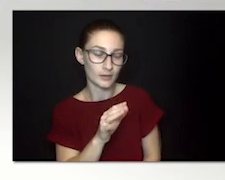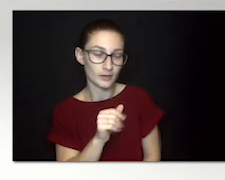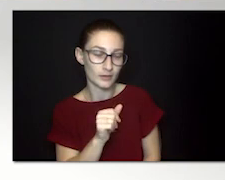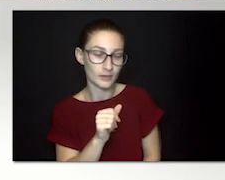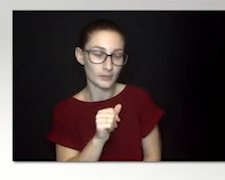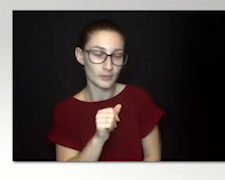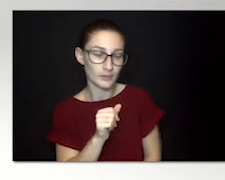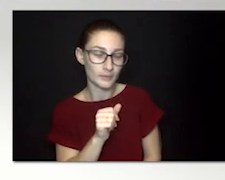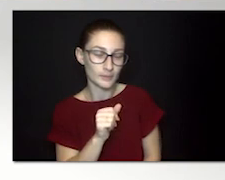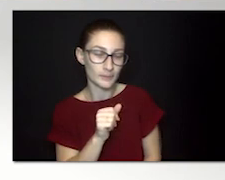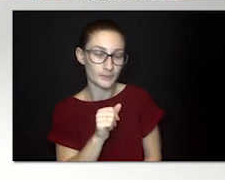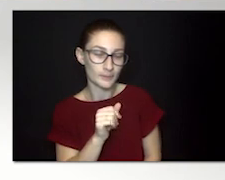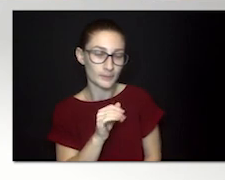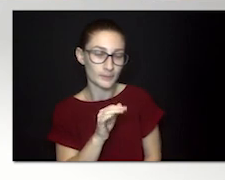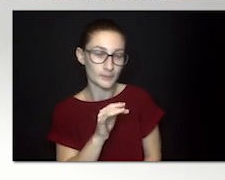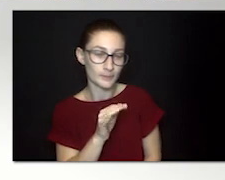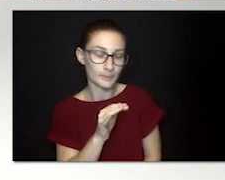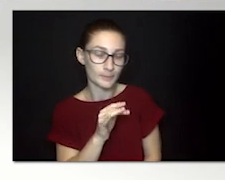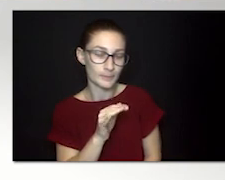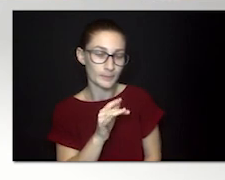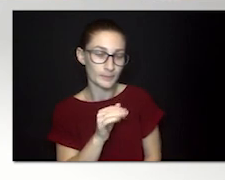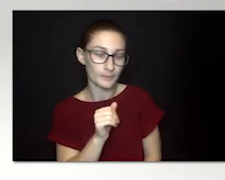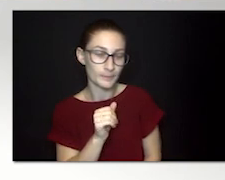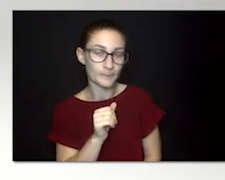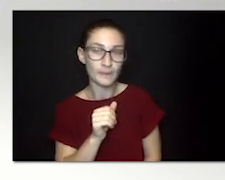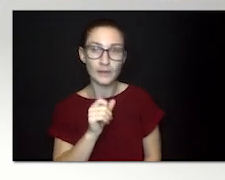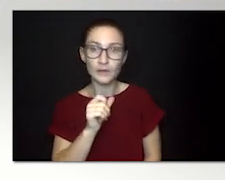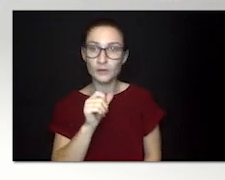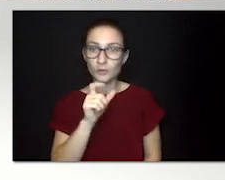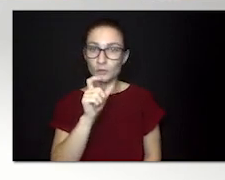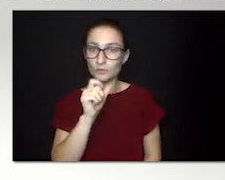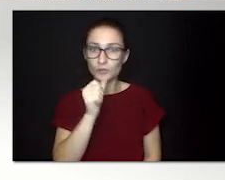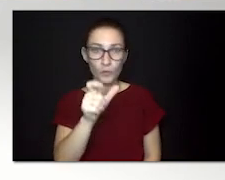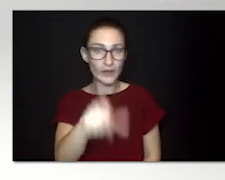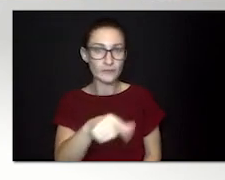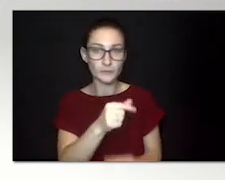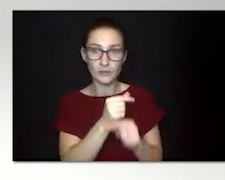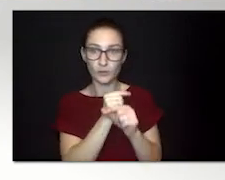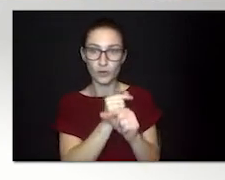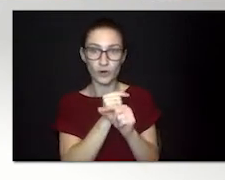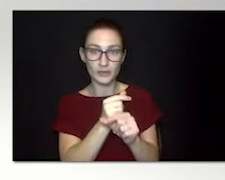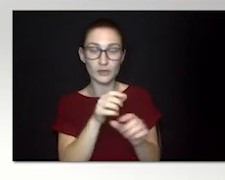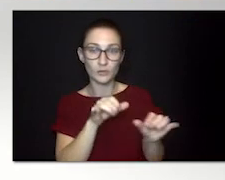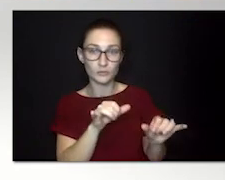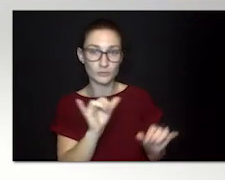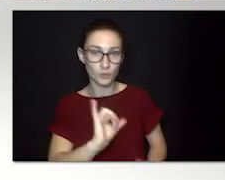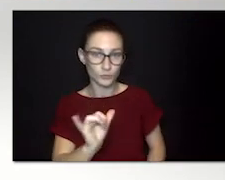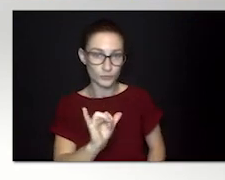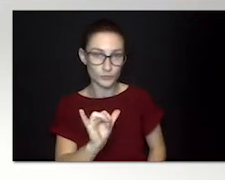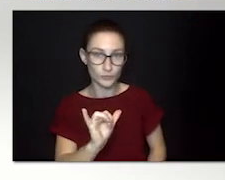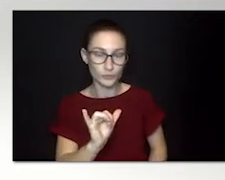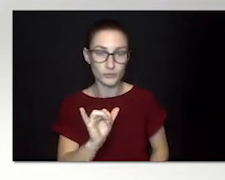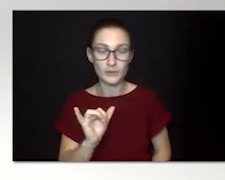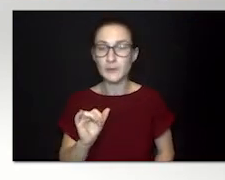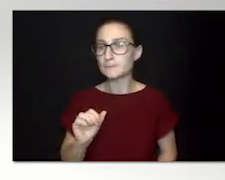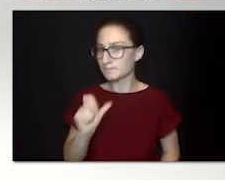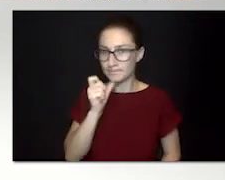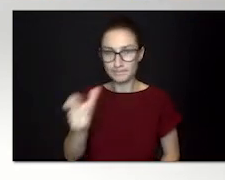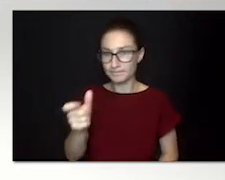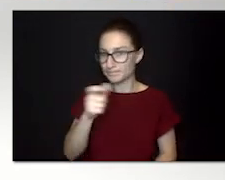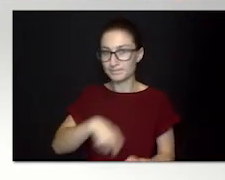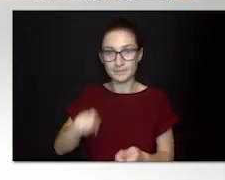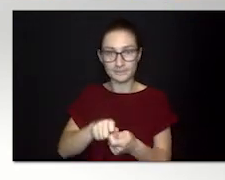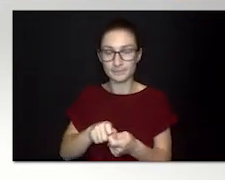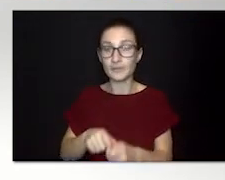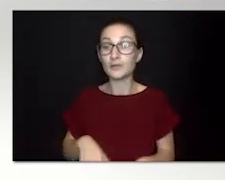the trustee of that, you do not have to be the guardian also, right? Not necessarily.